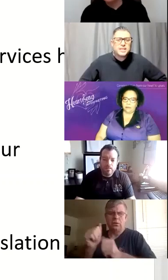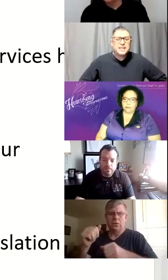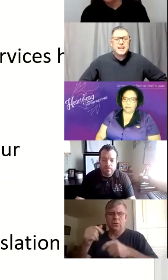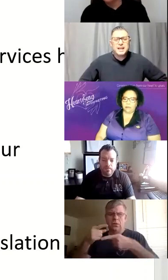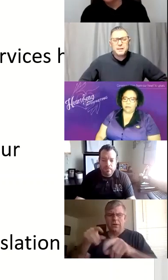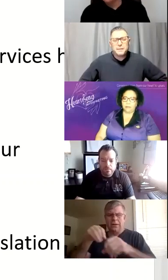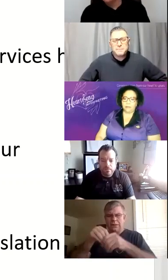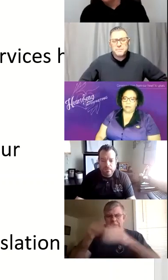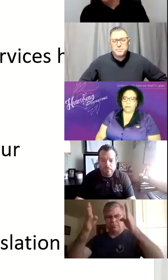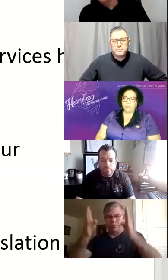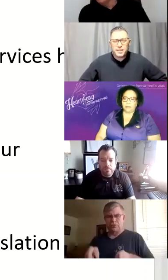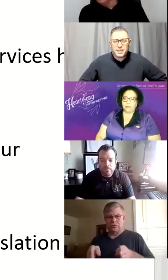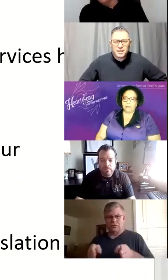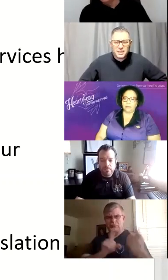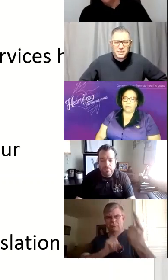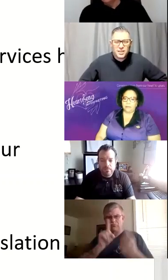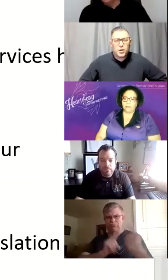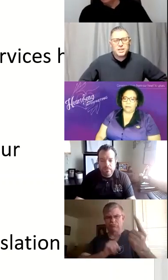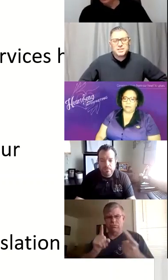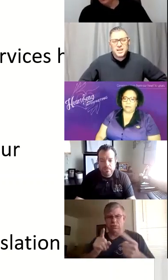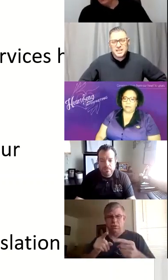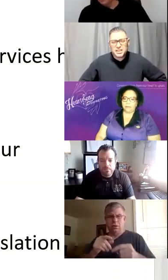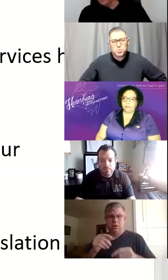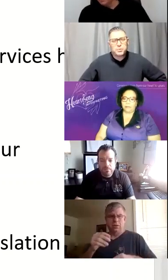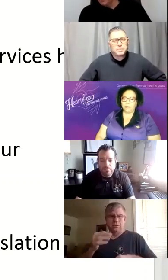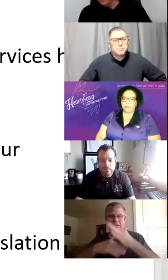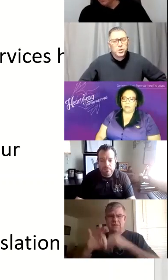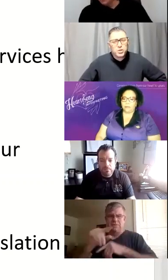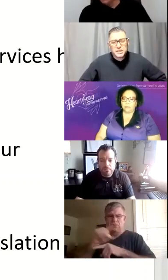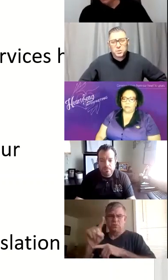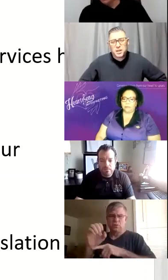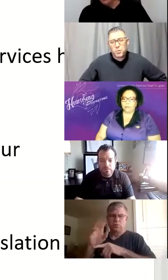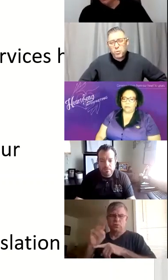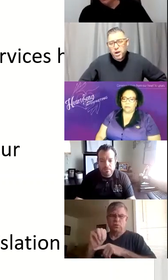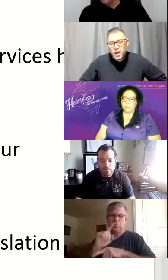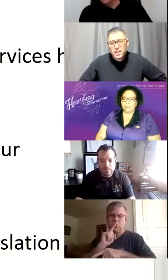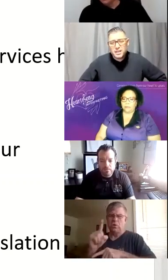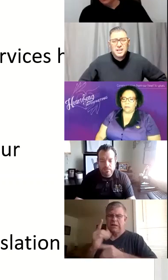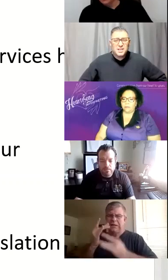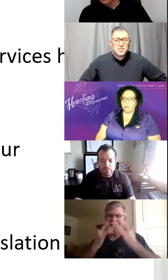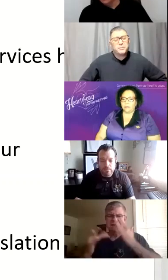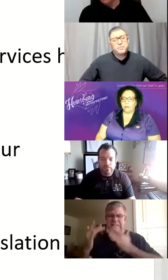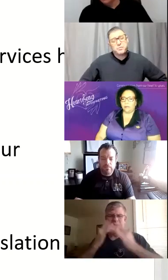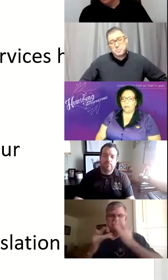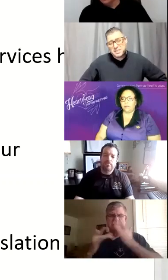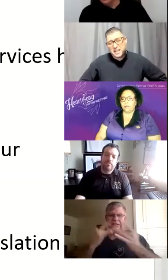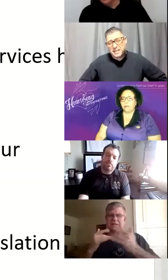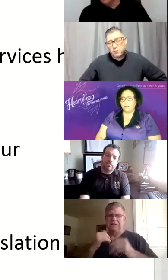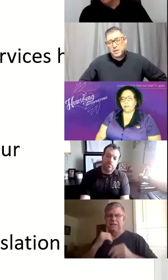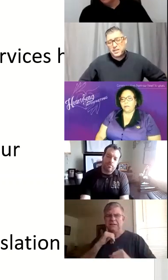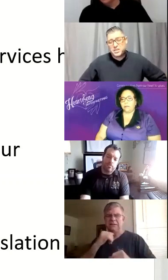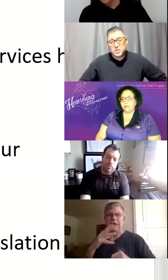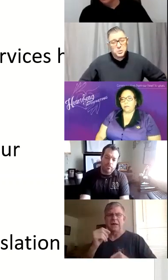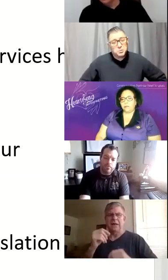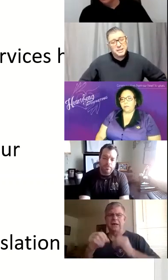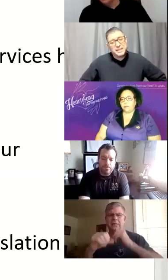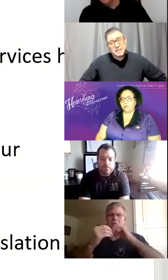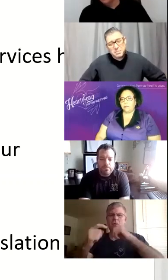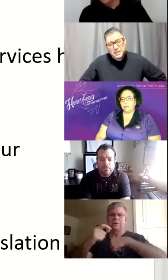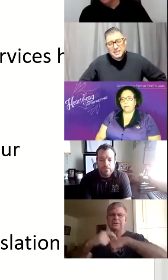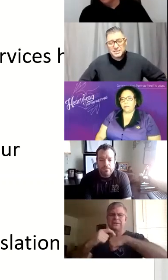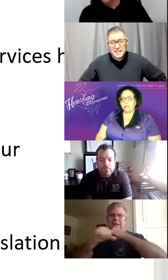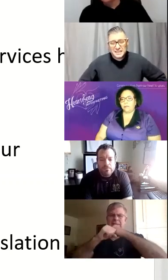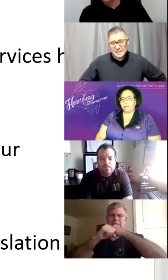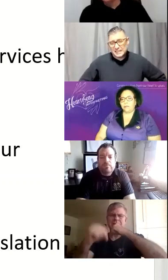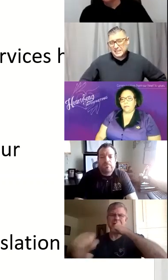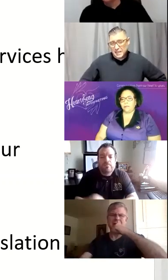consumers. You know, it's not as easy to work with them in person, one-on-one. So we've replaced a lot of that with Zoom, and it can be